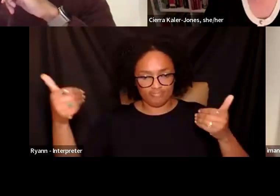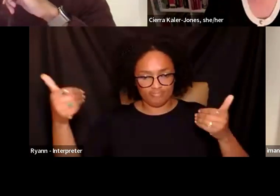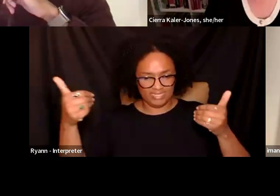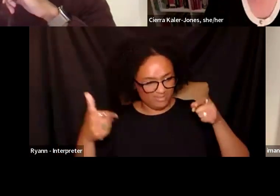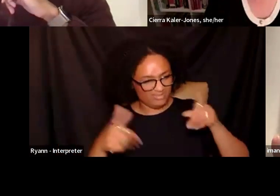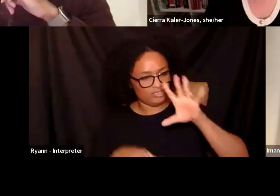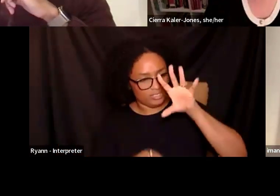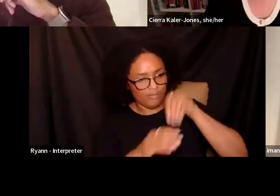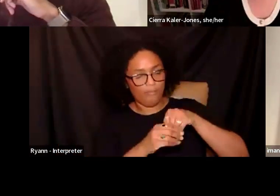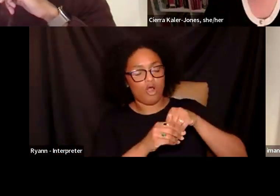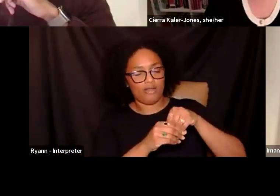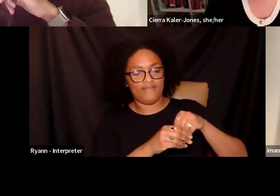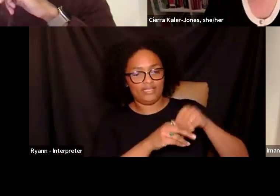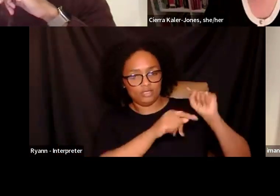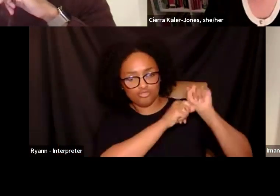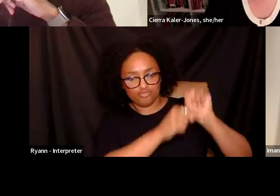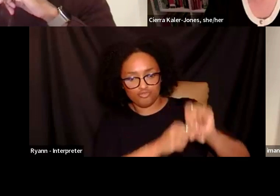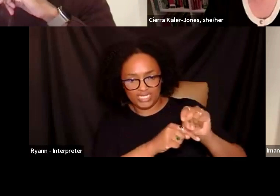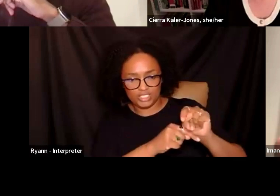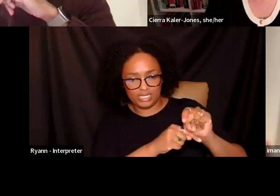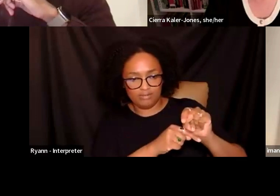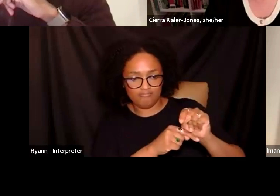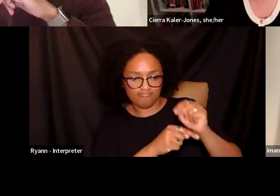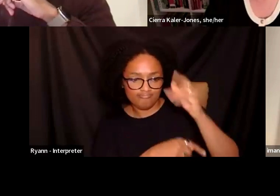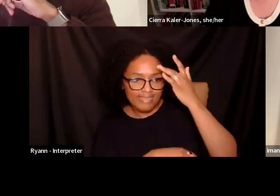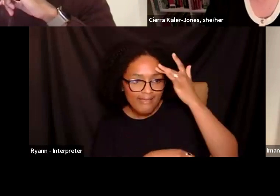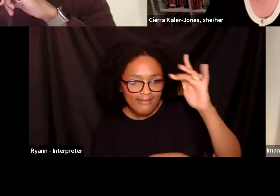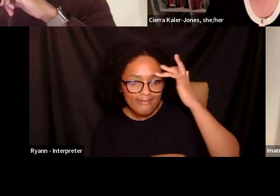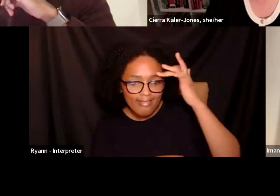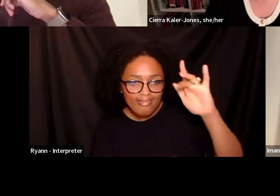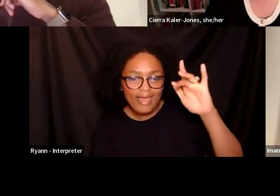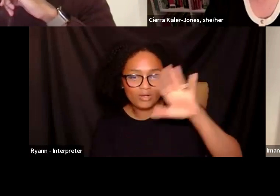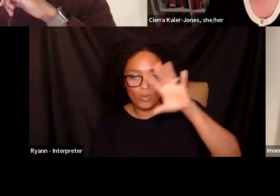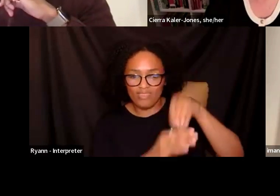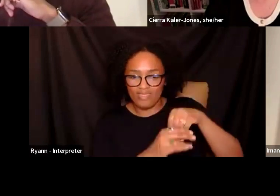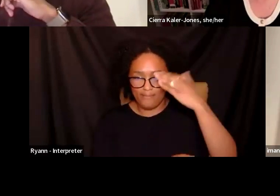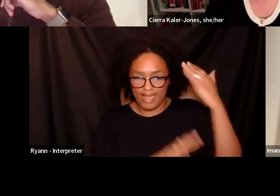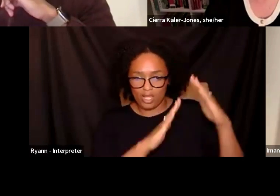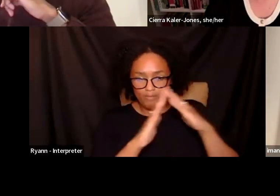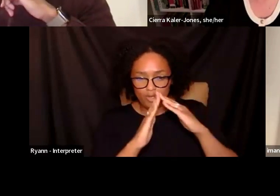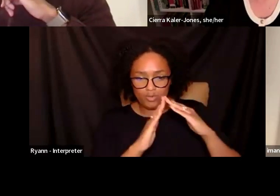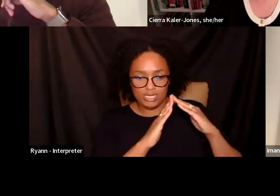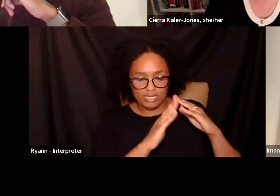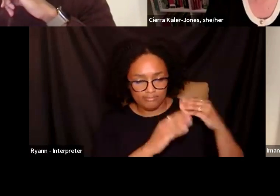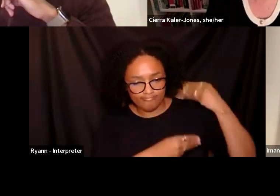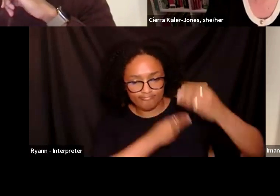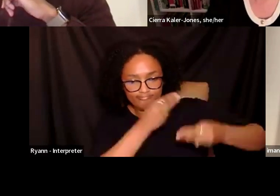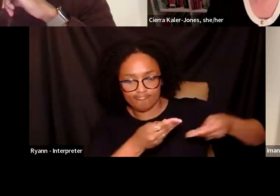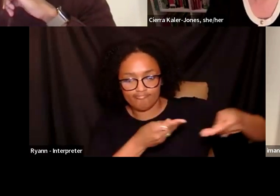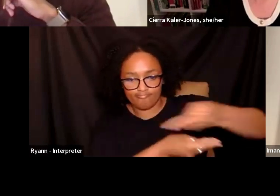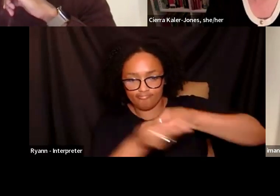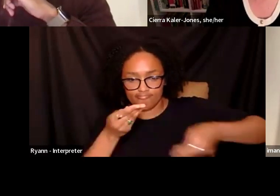tradition, the intellectual tradition of Black people. And the last thing I'll say related to this is that